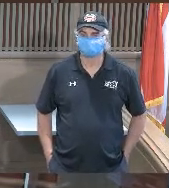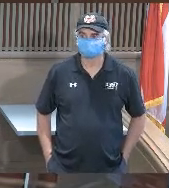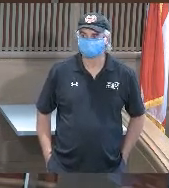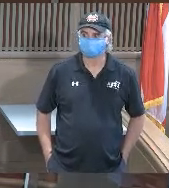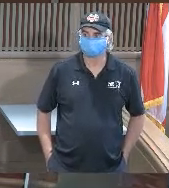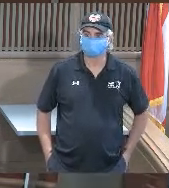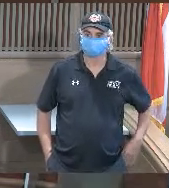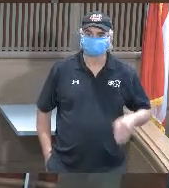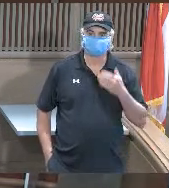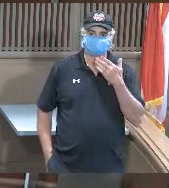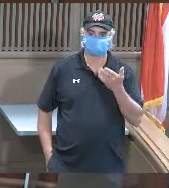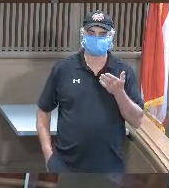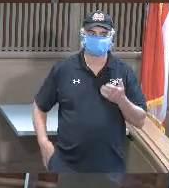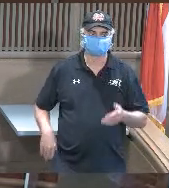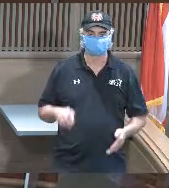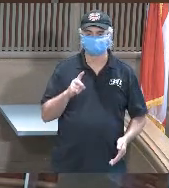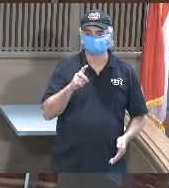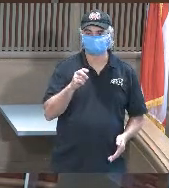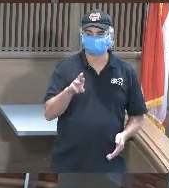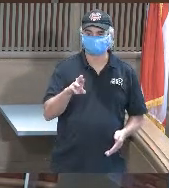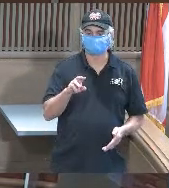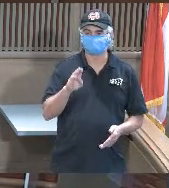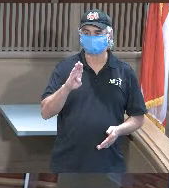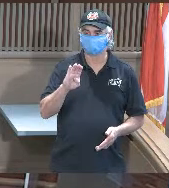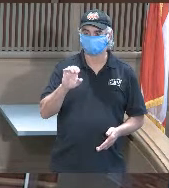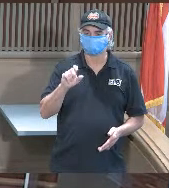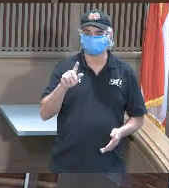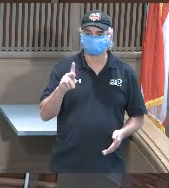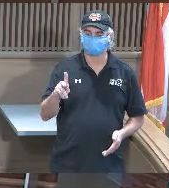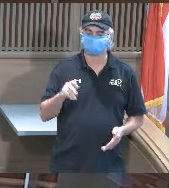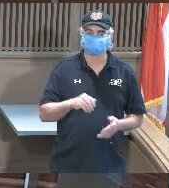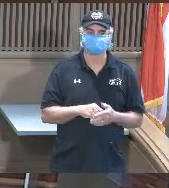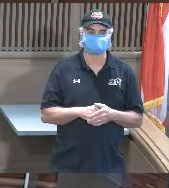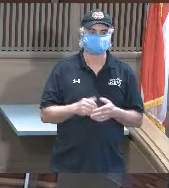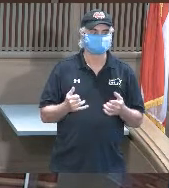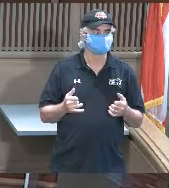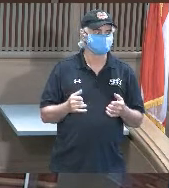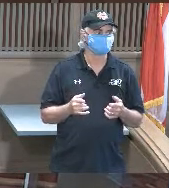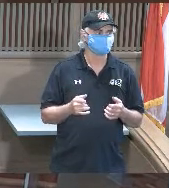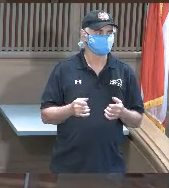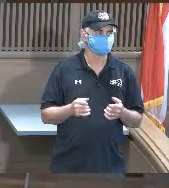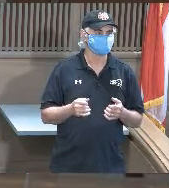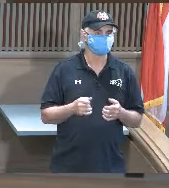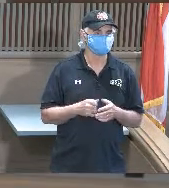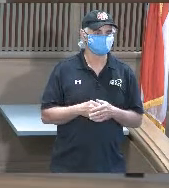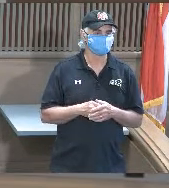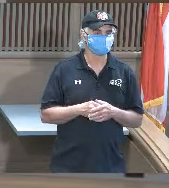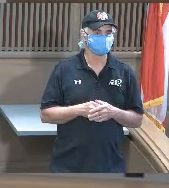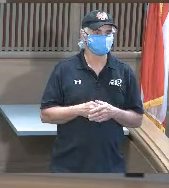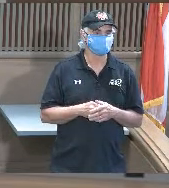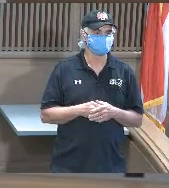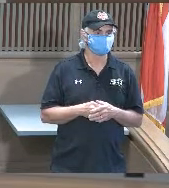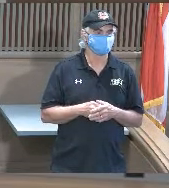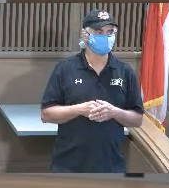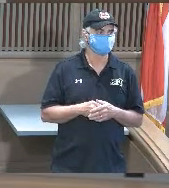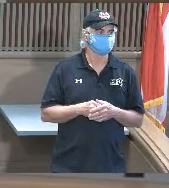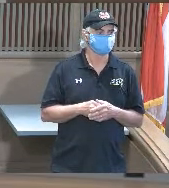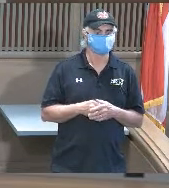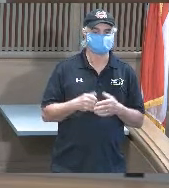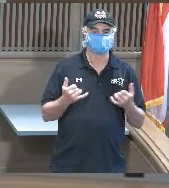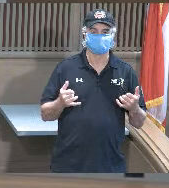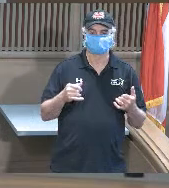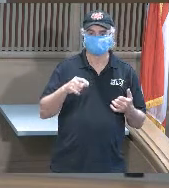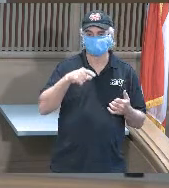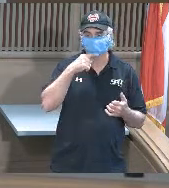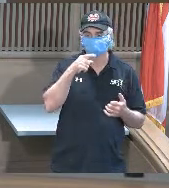All right, thank you, Dr. Black. Now we will hear from the Director of the Southwest Georgia District of the Department of